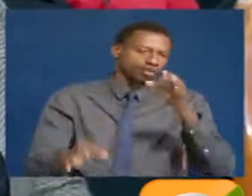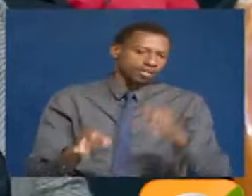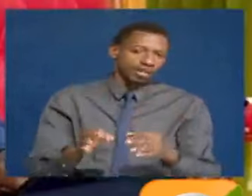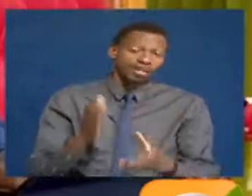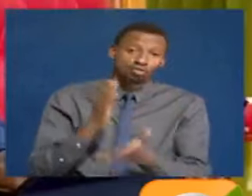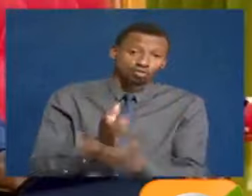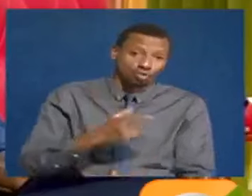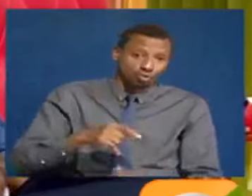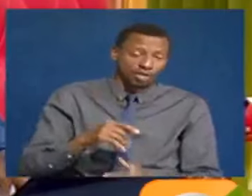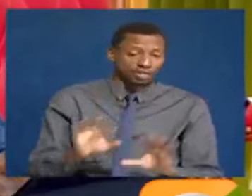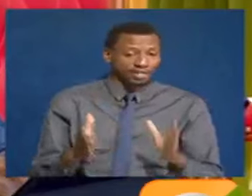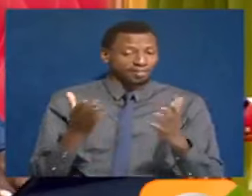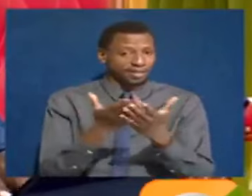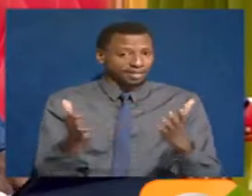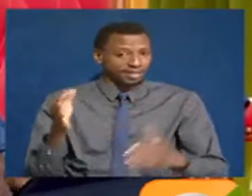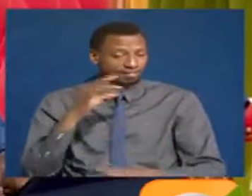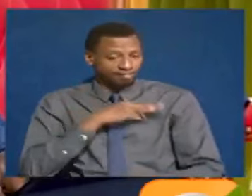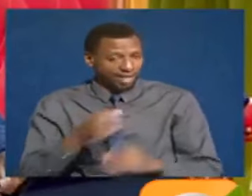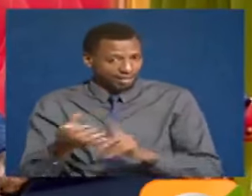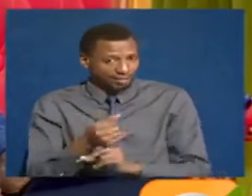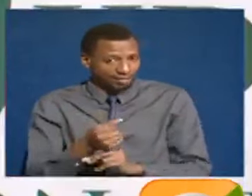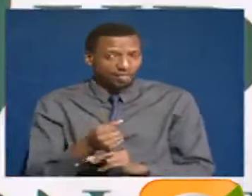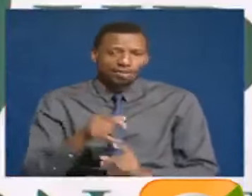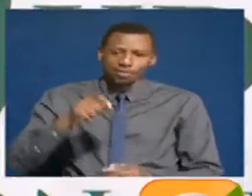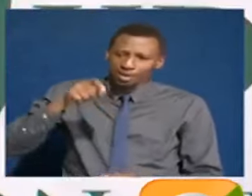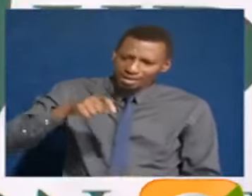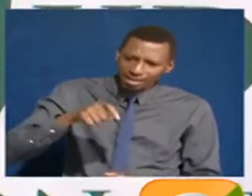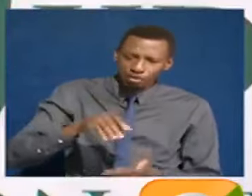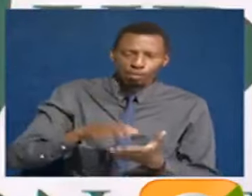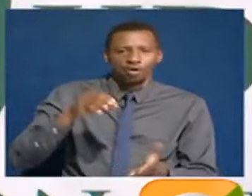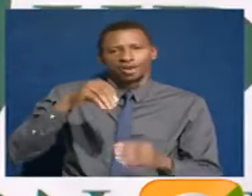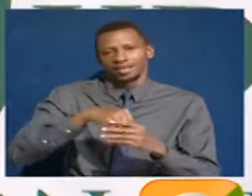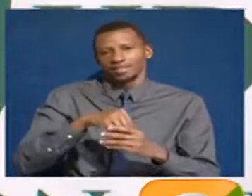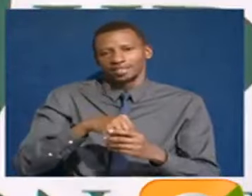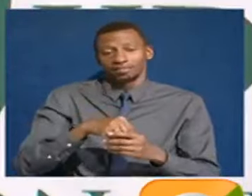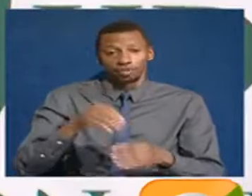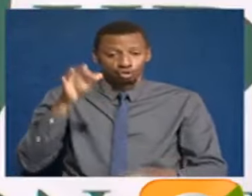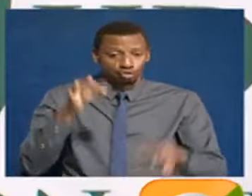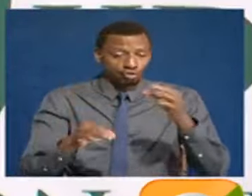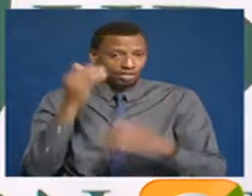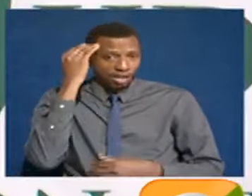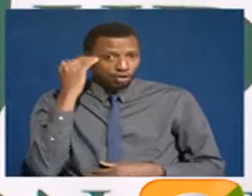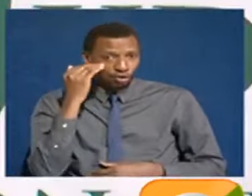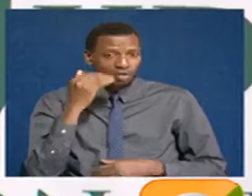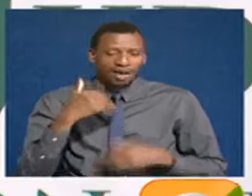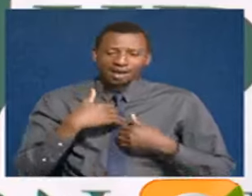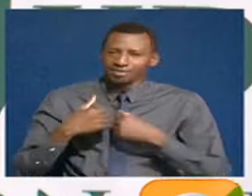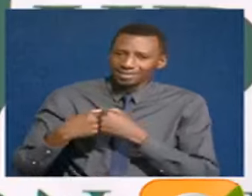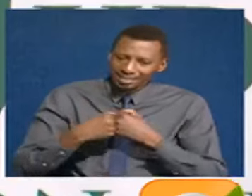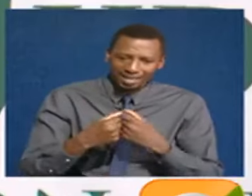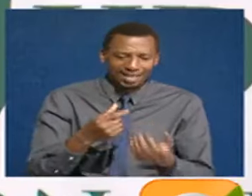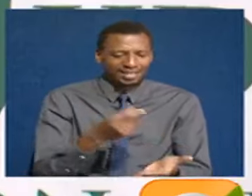we recognize the pressing need for further investment. The judiciary continues to face funding challenges